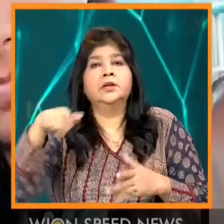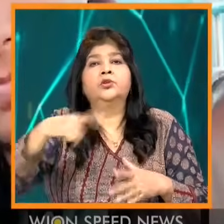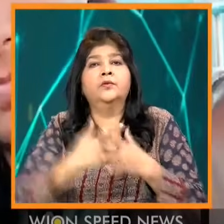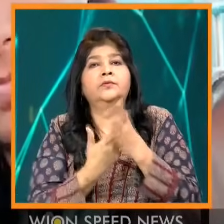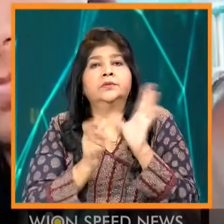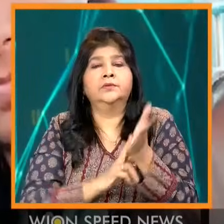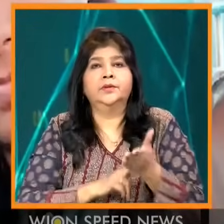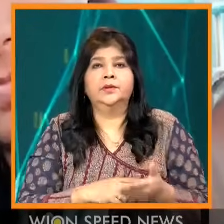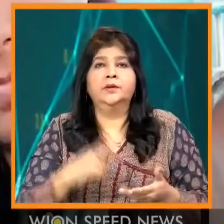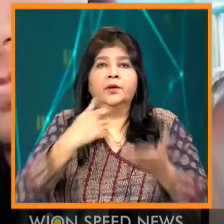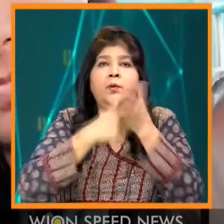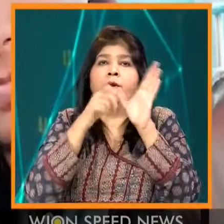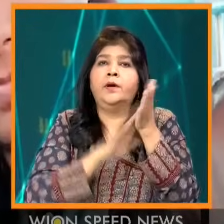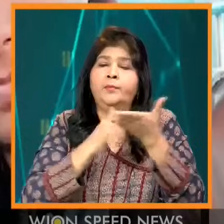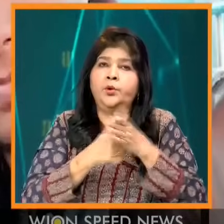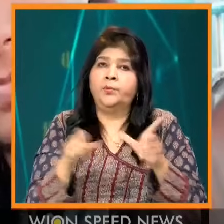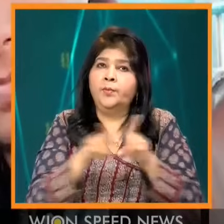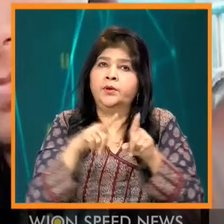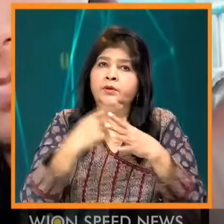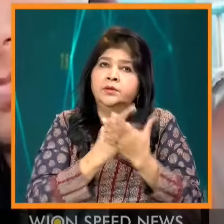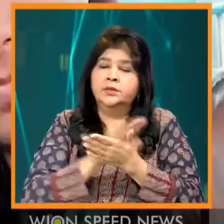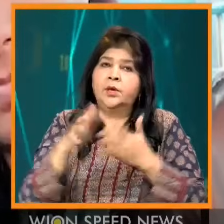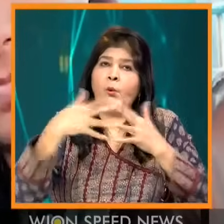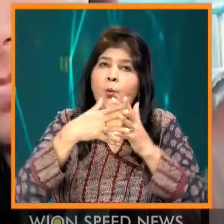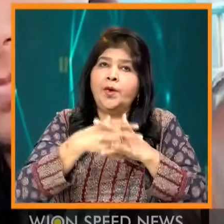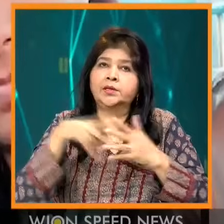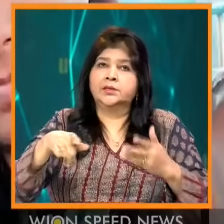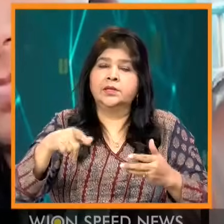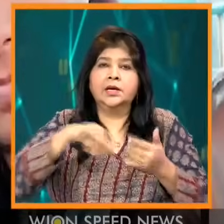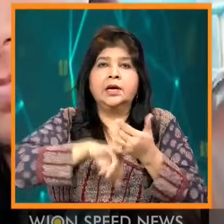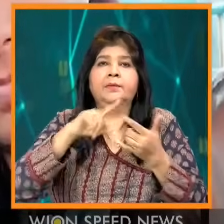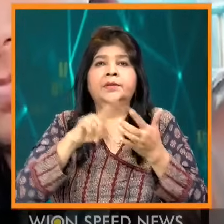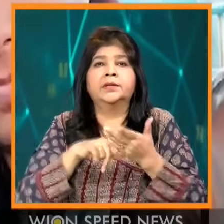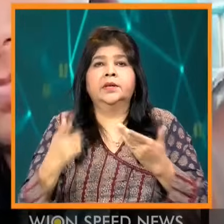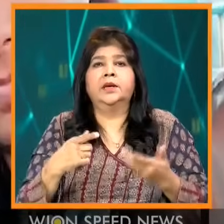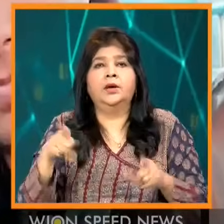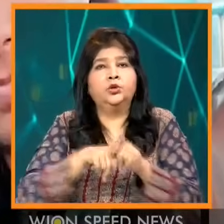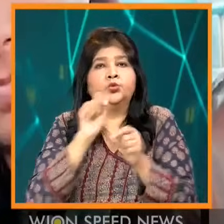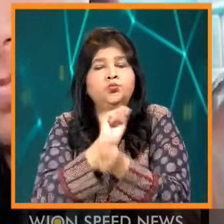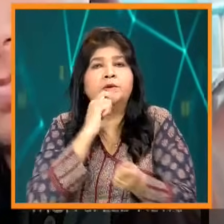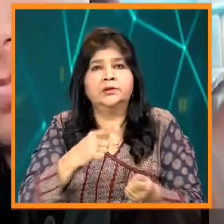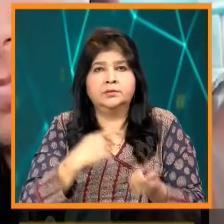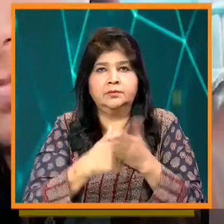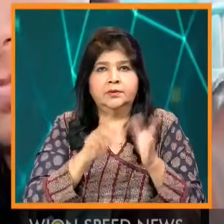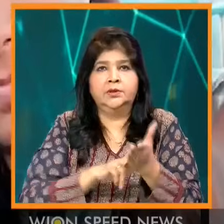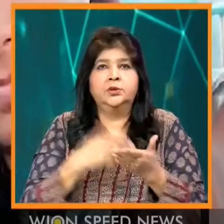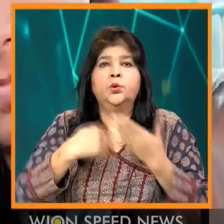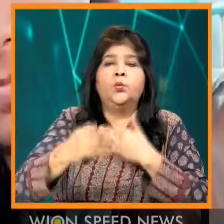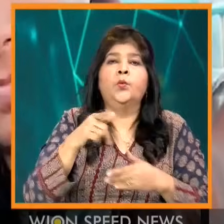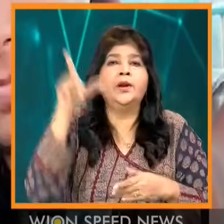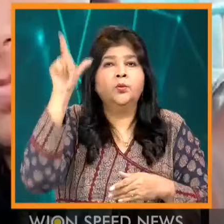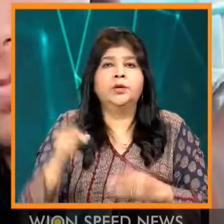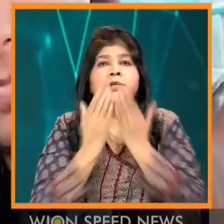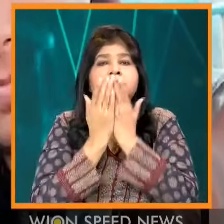2nd of January. And Ram Roth belongs to Jharkhand's West Singhbum district. And according to police, Roth went to Italy